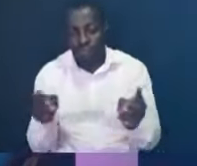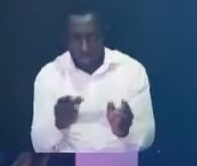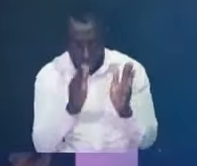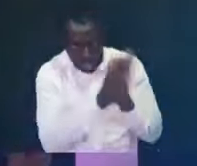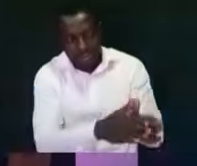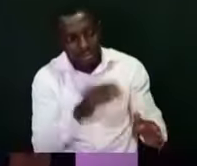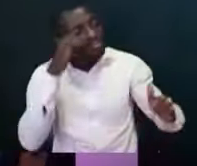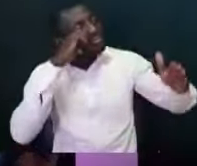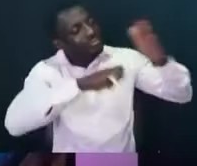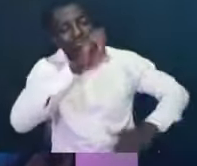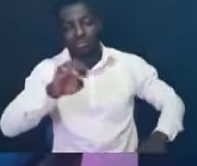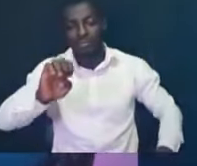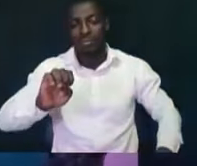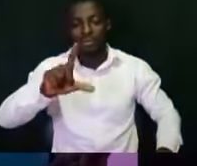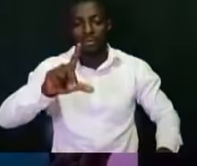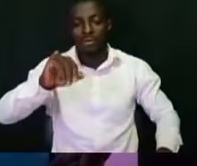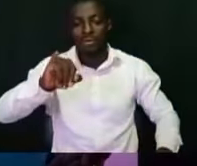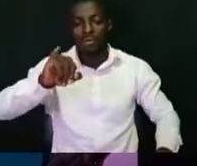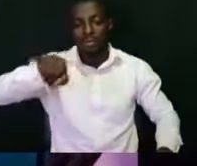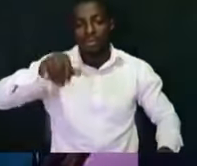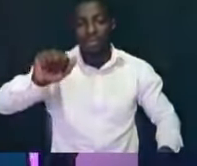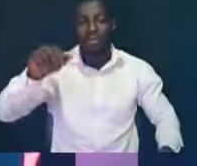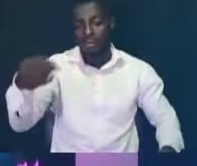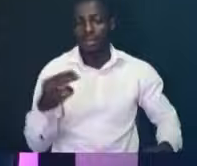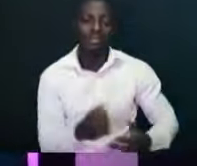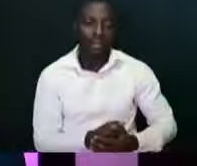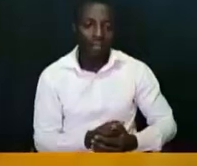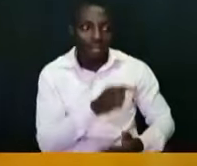Elijah he T about the power of God without